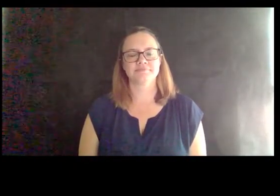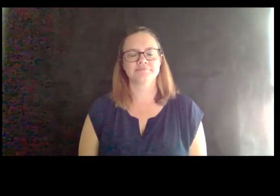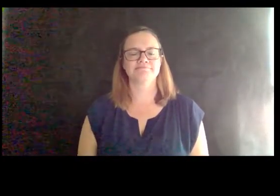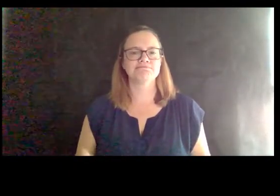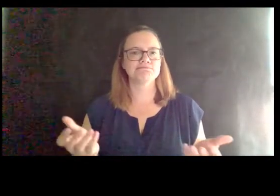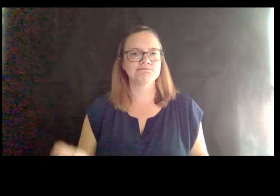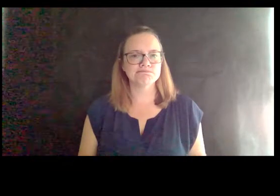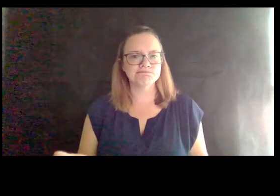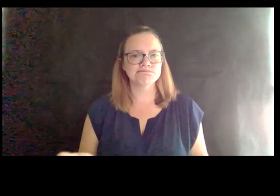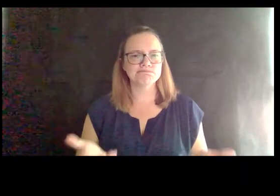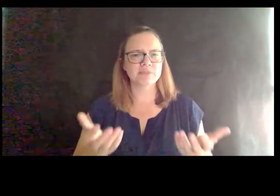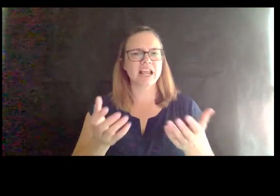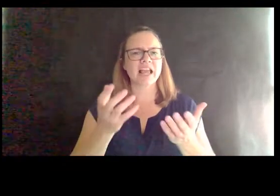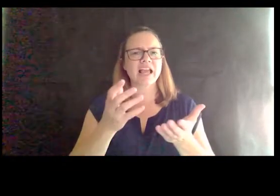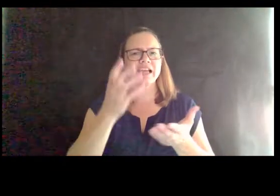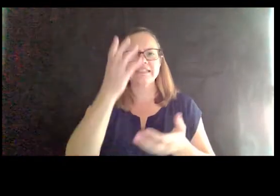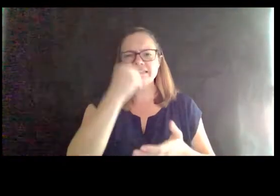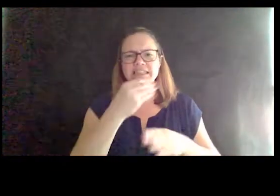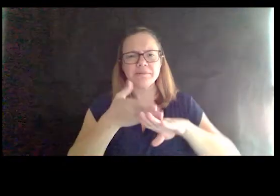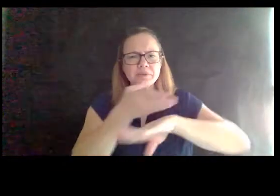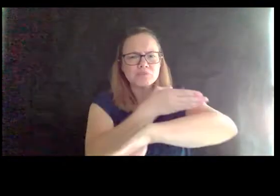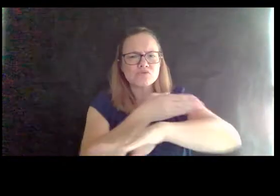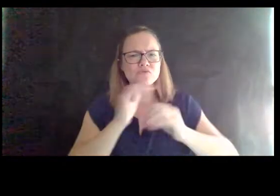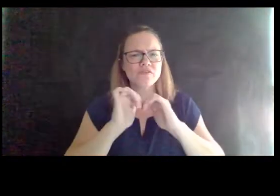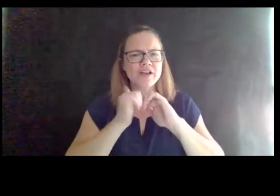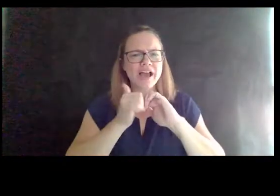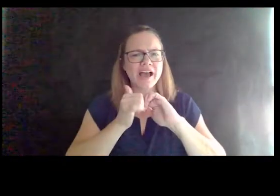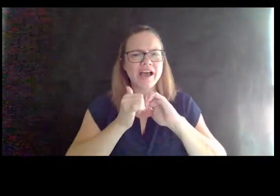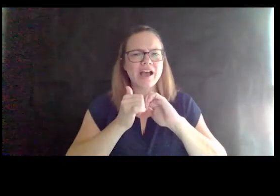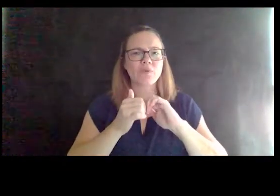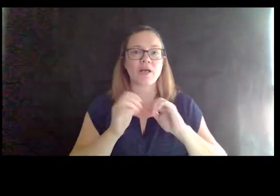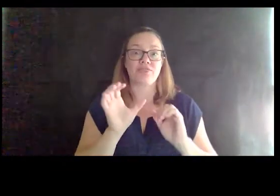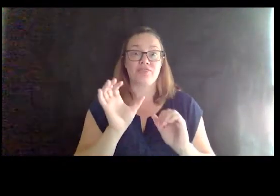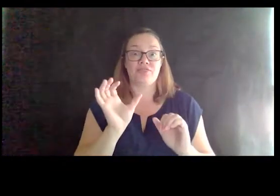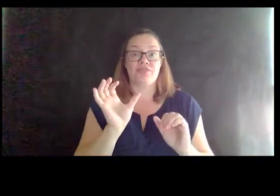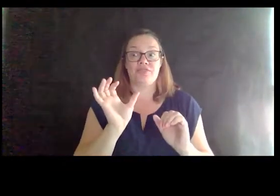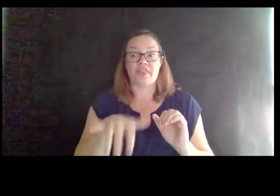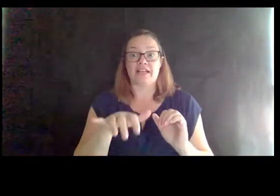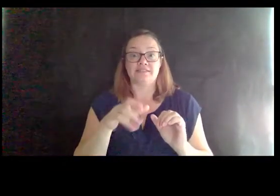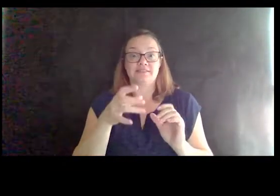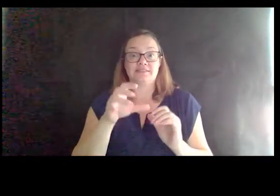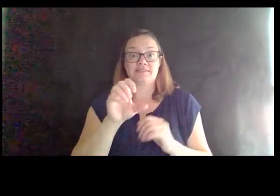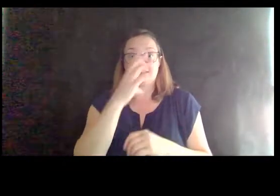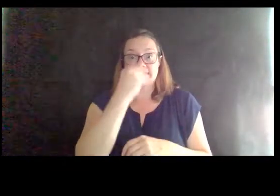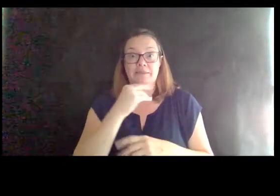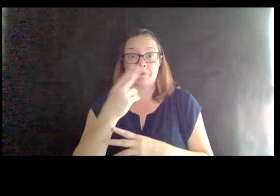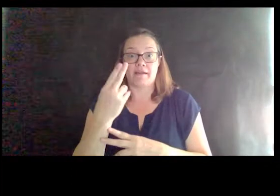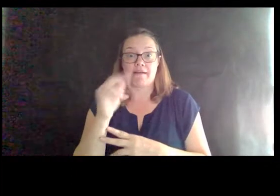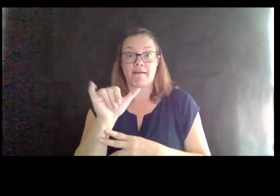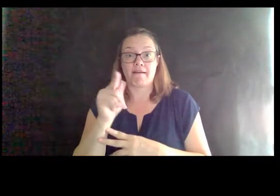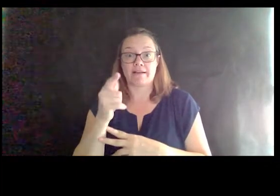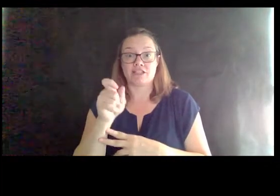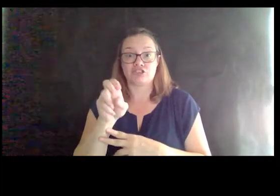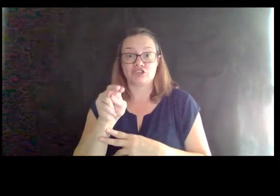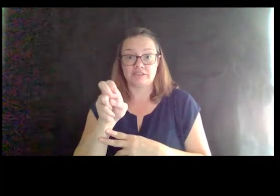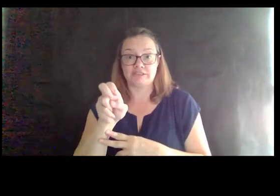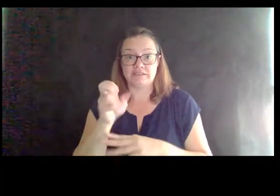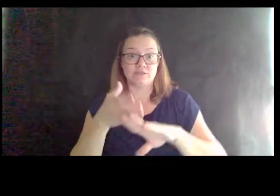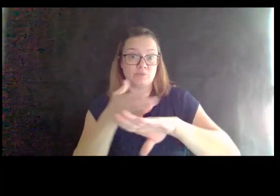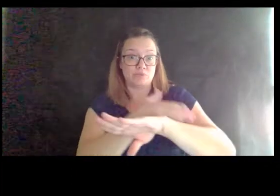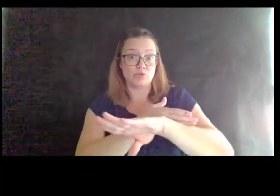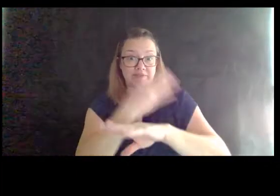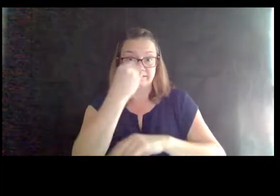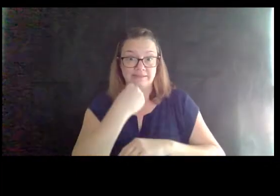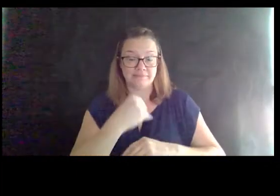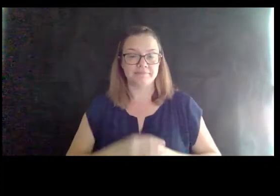So how can we improve our sleep? That's really what sleep hygiene comes down to. One of the most